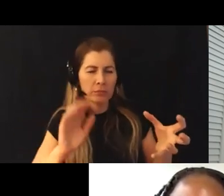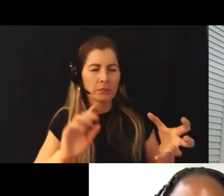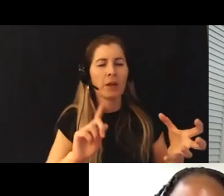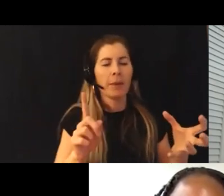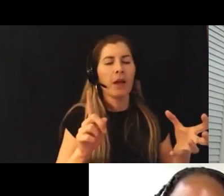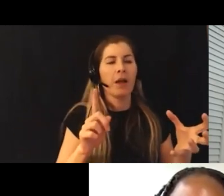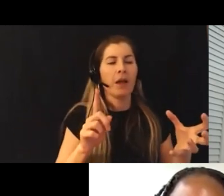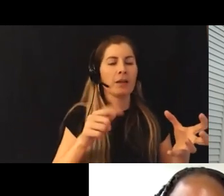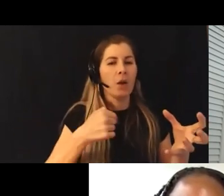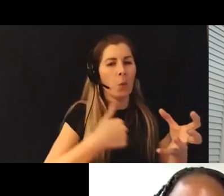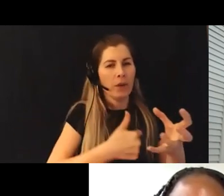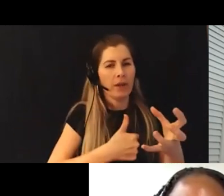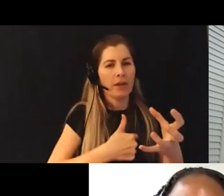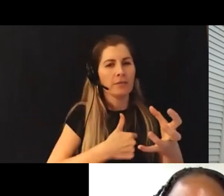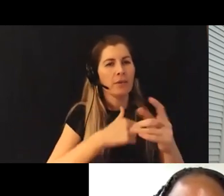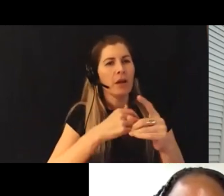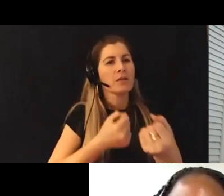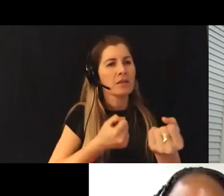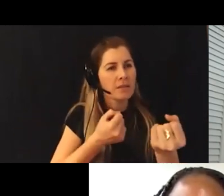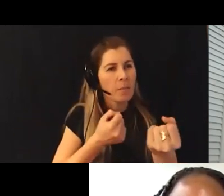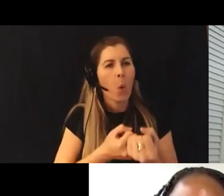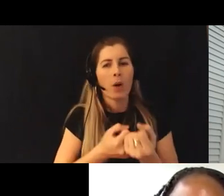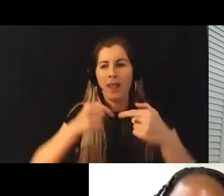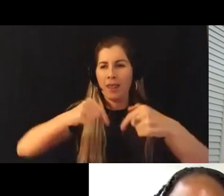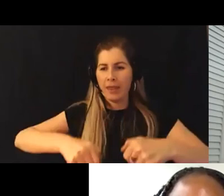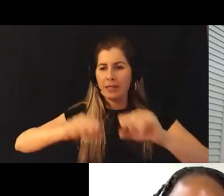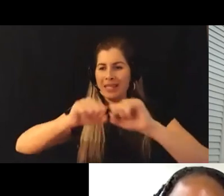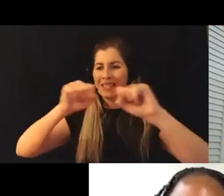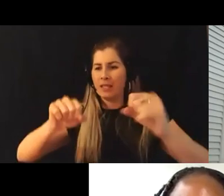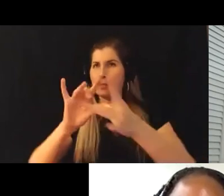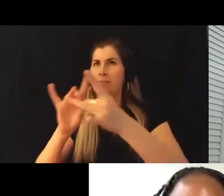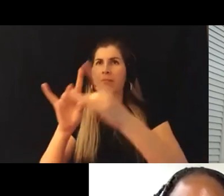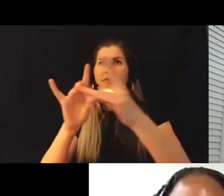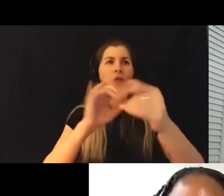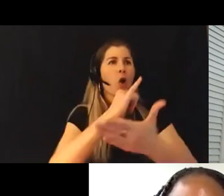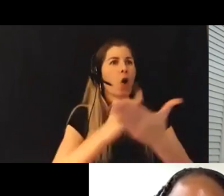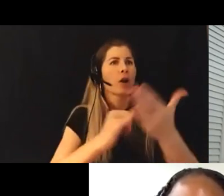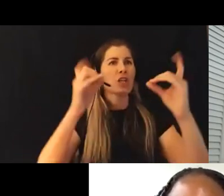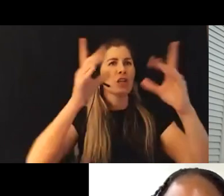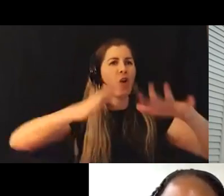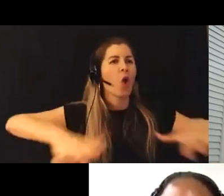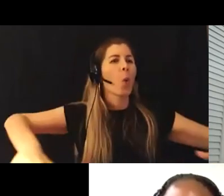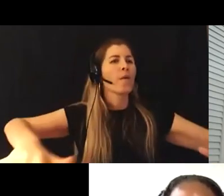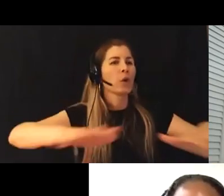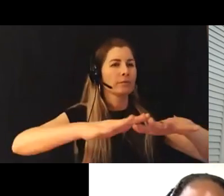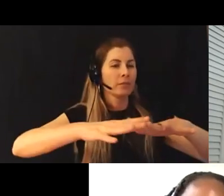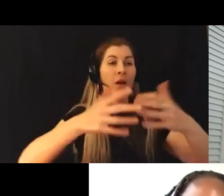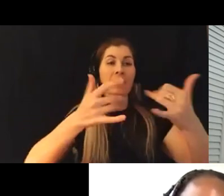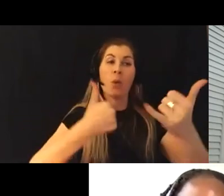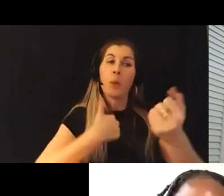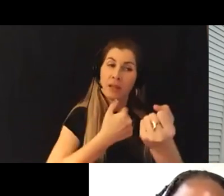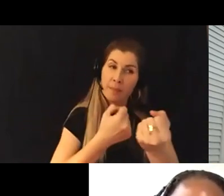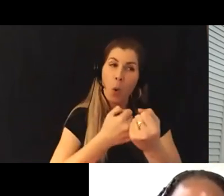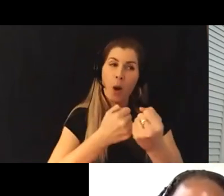specifically to support the ecosystem for arts education across the country. So right now we support at the